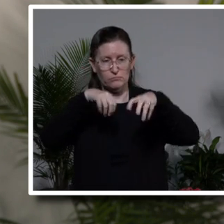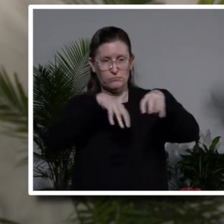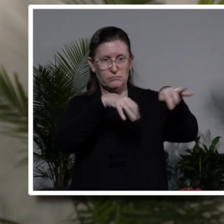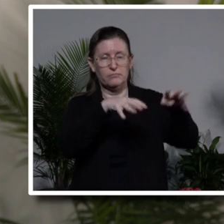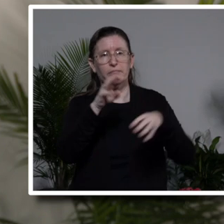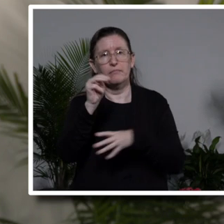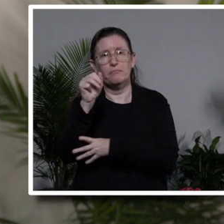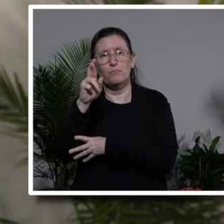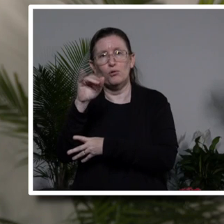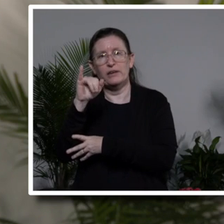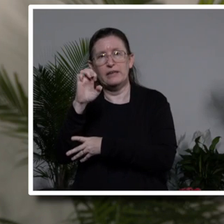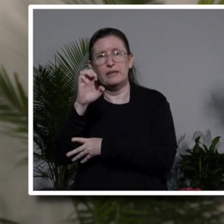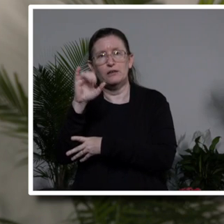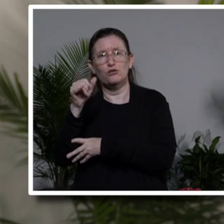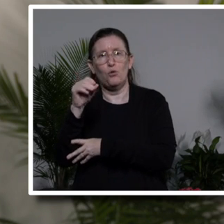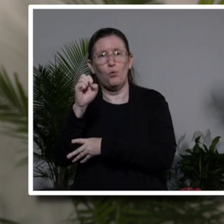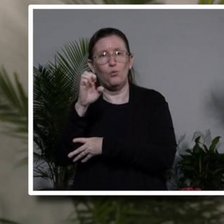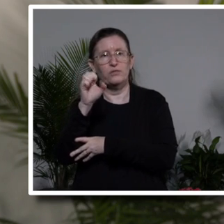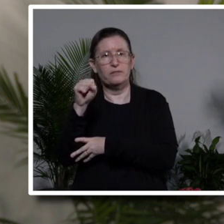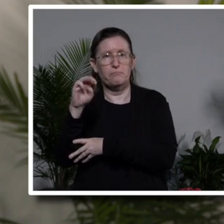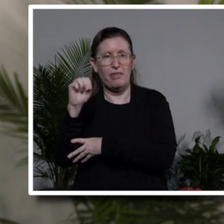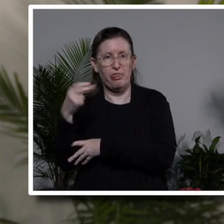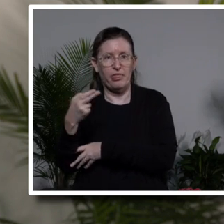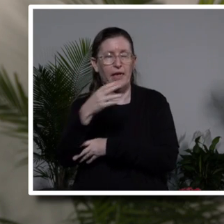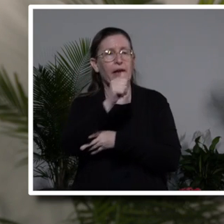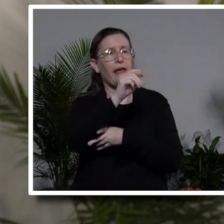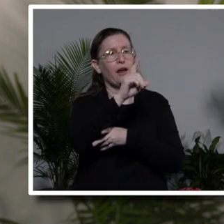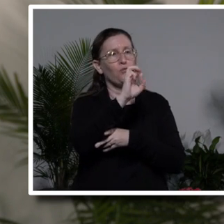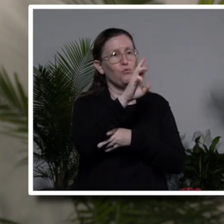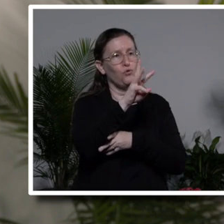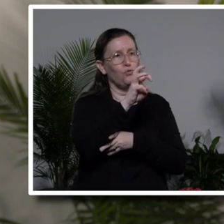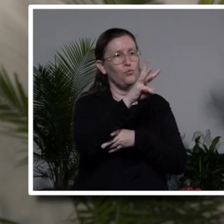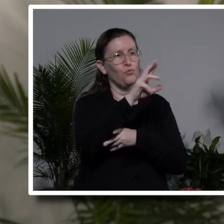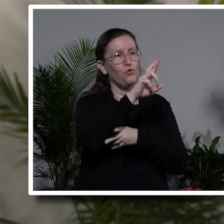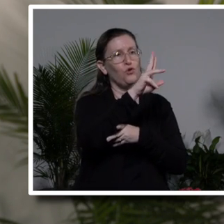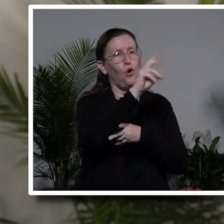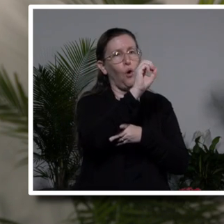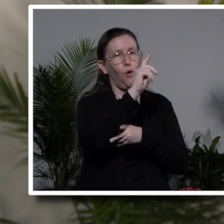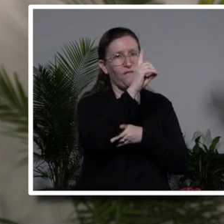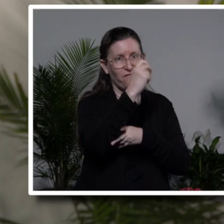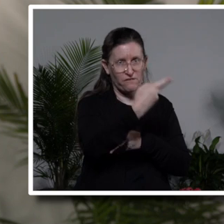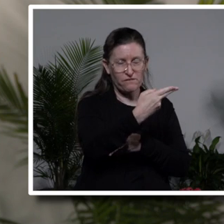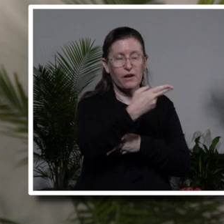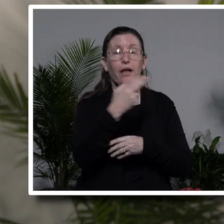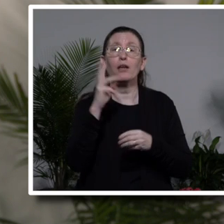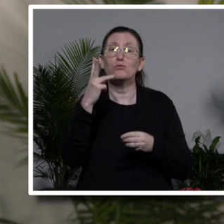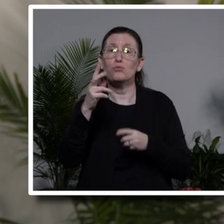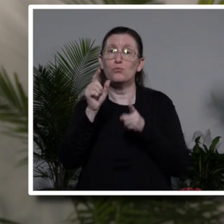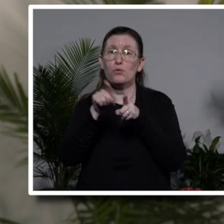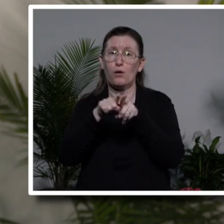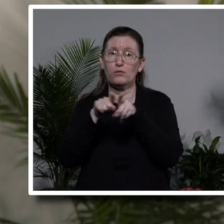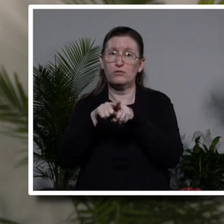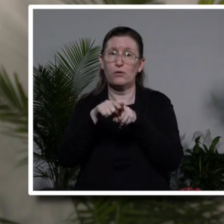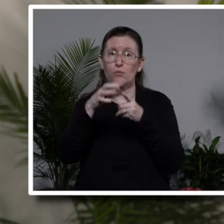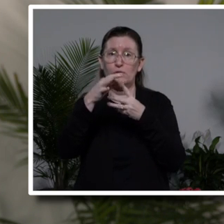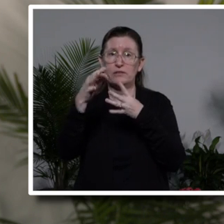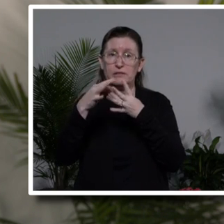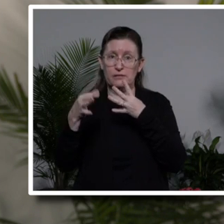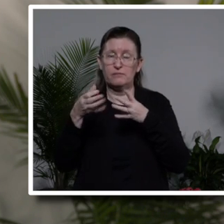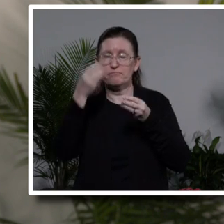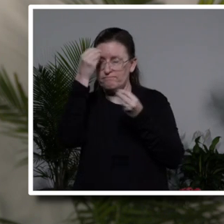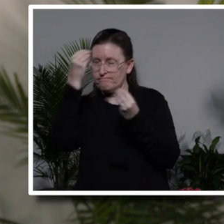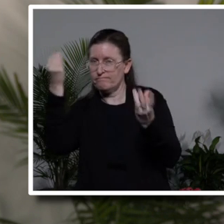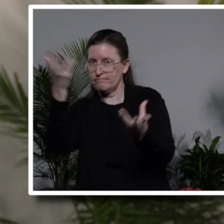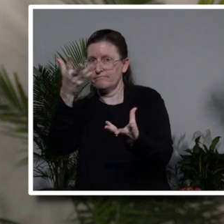Marie Jones Smith and Andrew Rudolph. Two staff members were also selected to address the class of 2020 and impart their words of